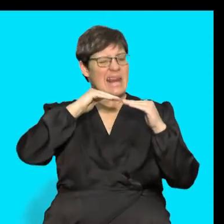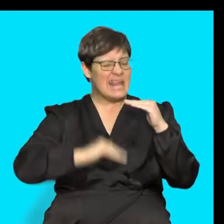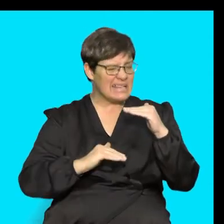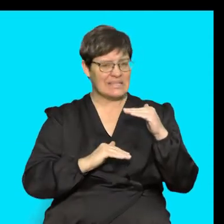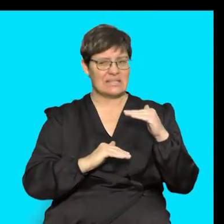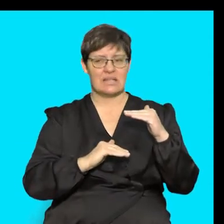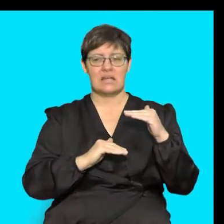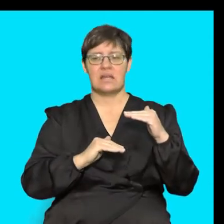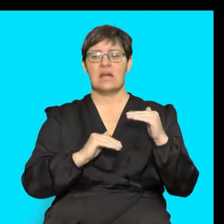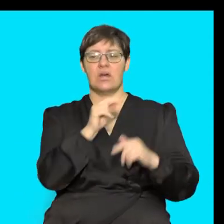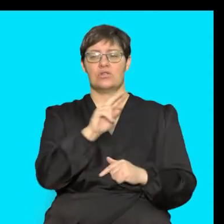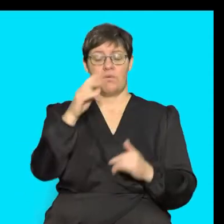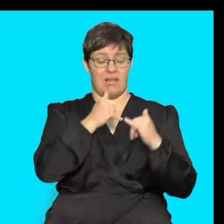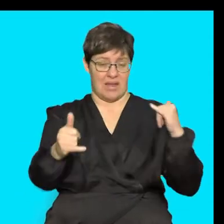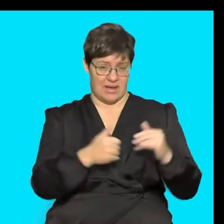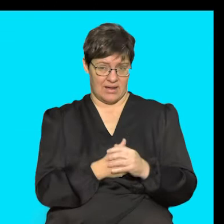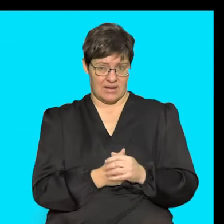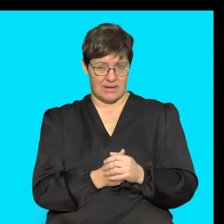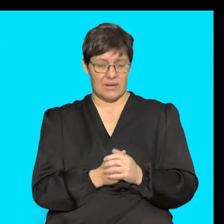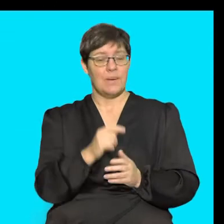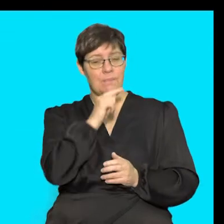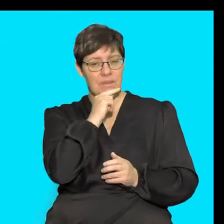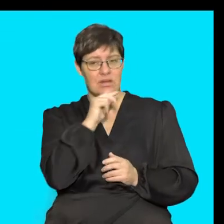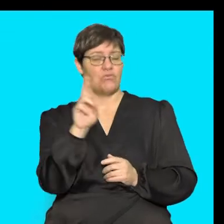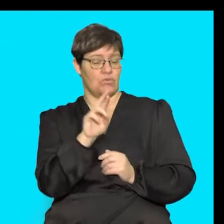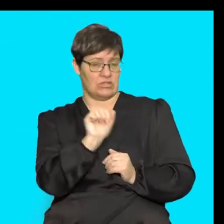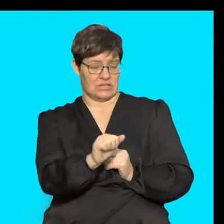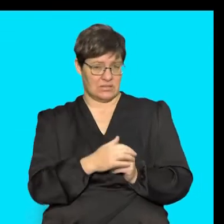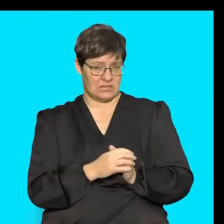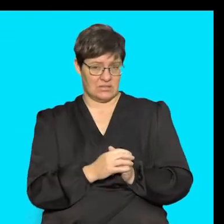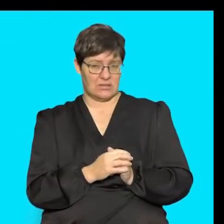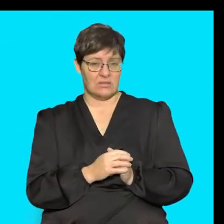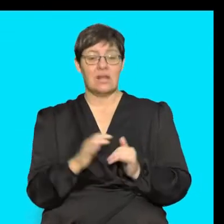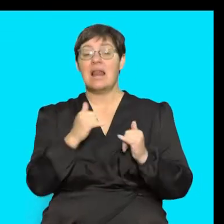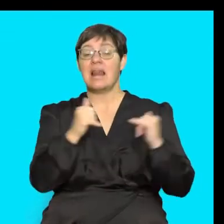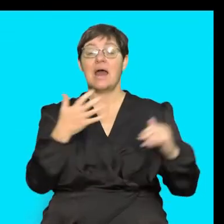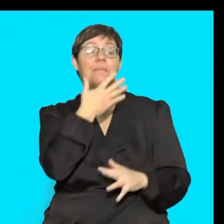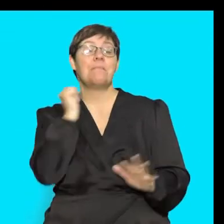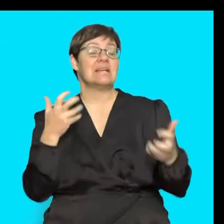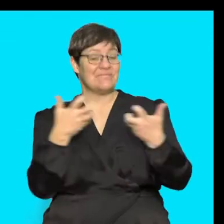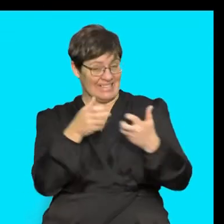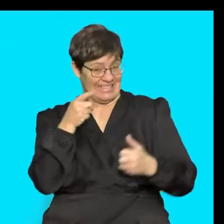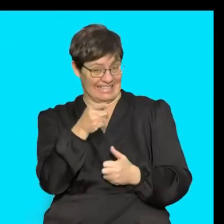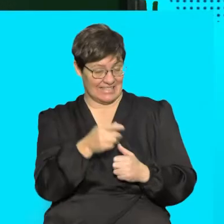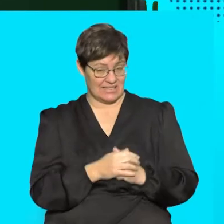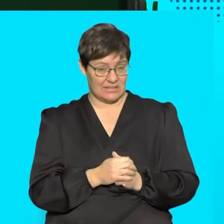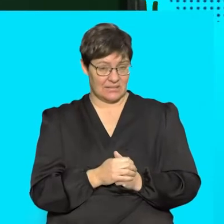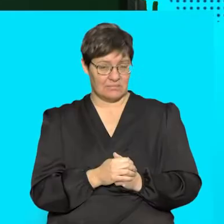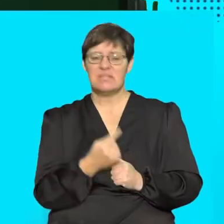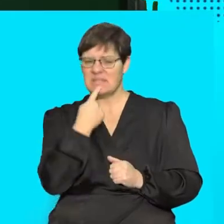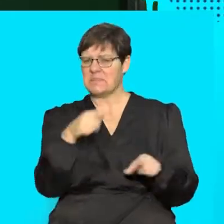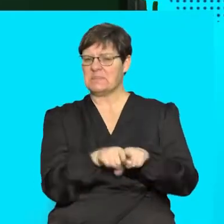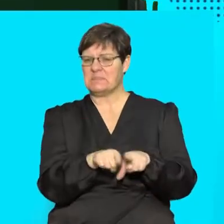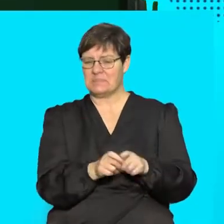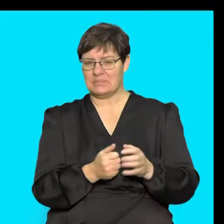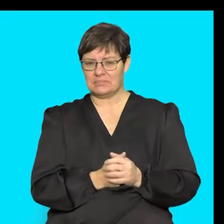line also is the same thing, just the least square line, we're talking about the regression. We're talking about the line of best fit, okay? It's